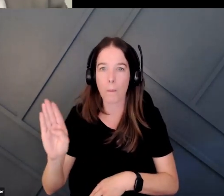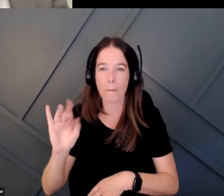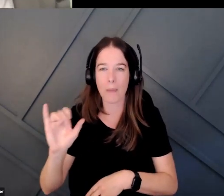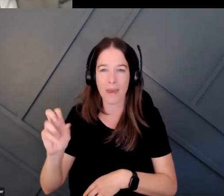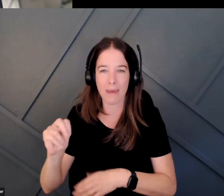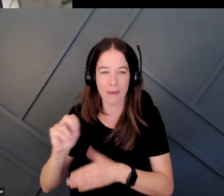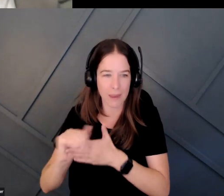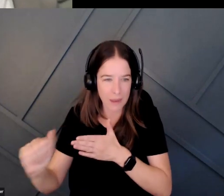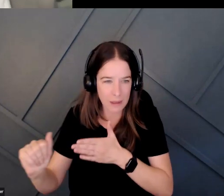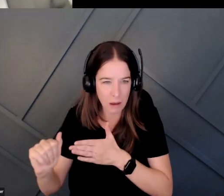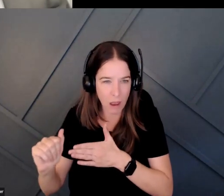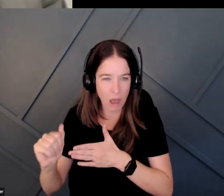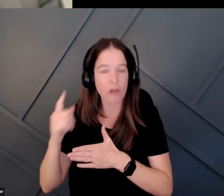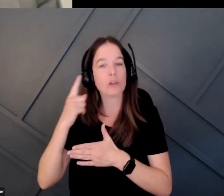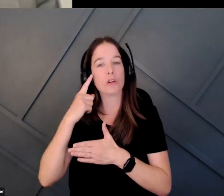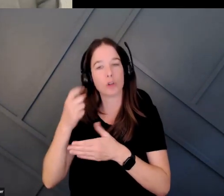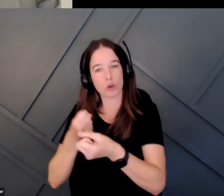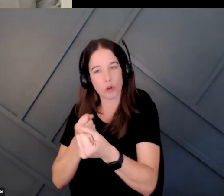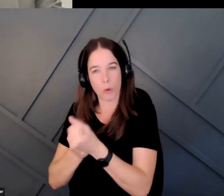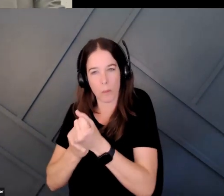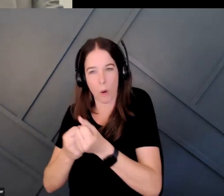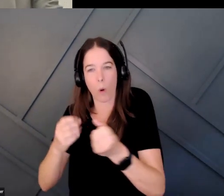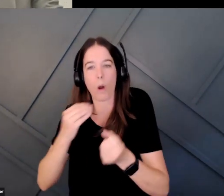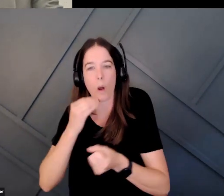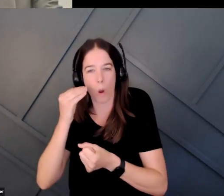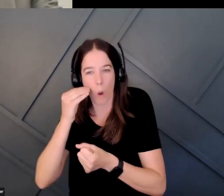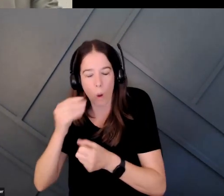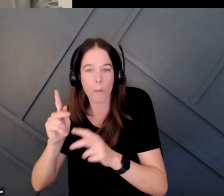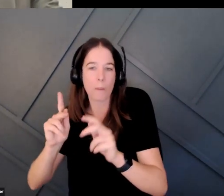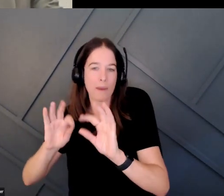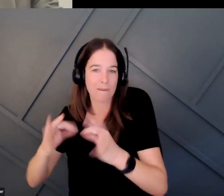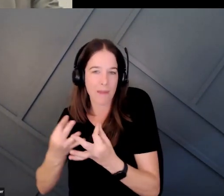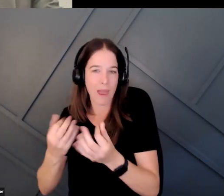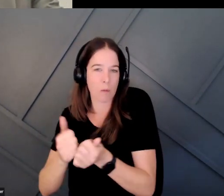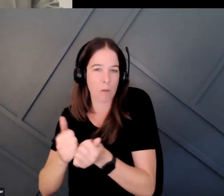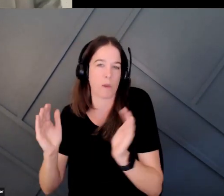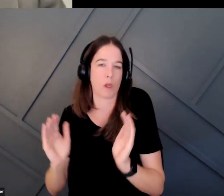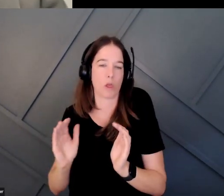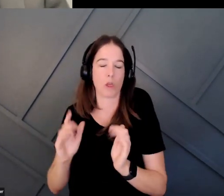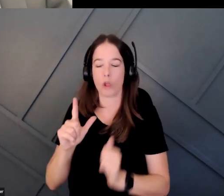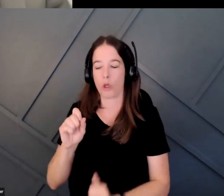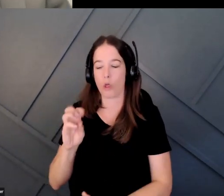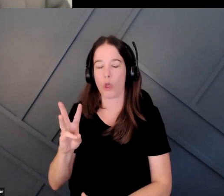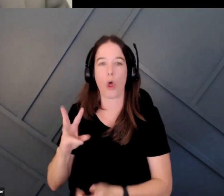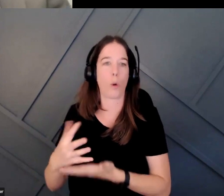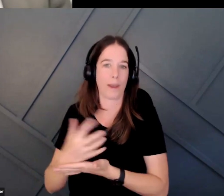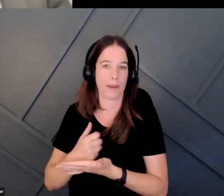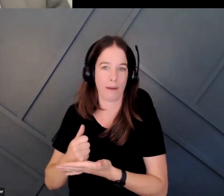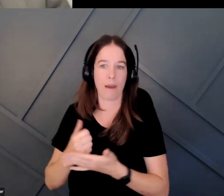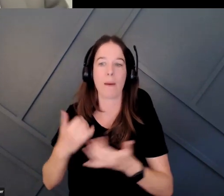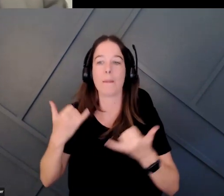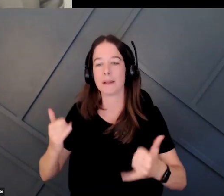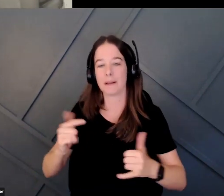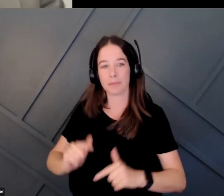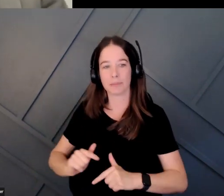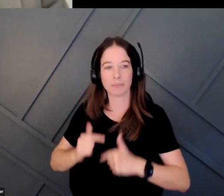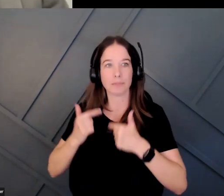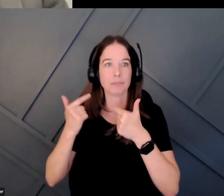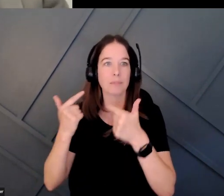households with low incomes. And now I will go ahead and hand it off to Rick Nichols. Hey, thank you,